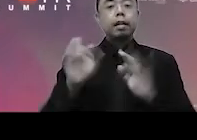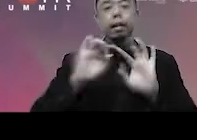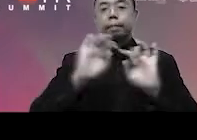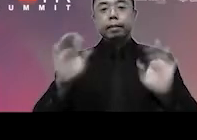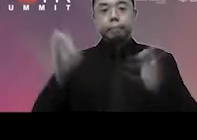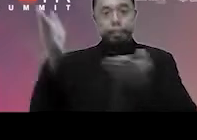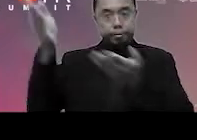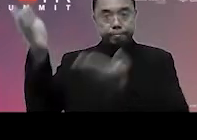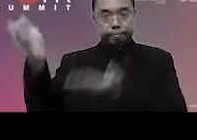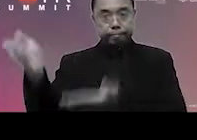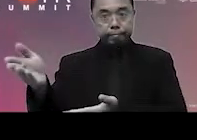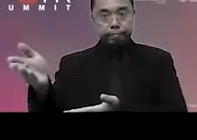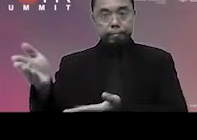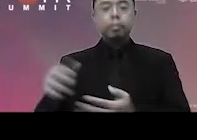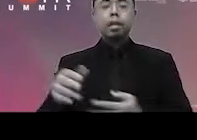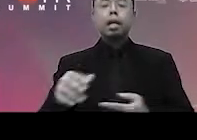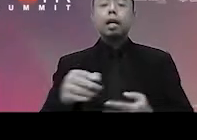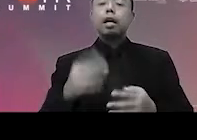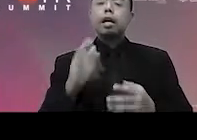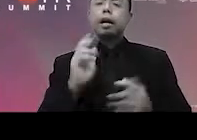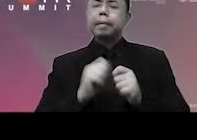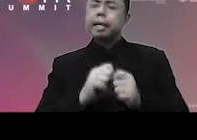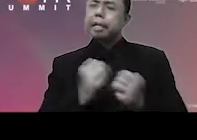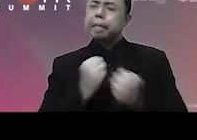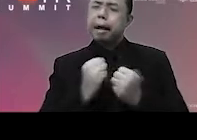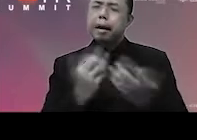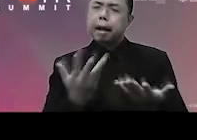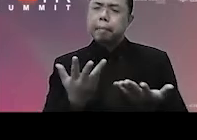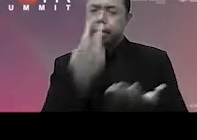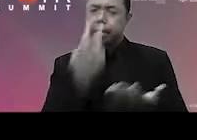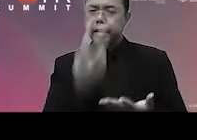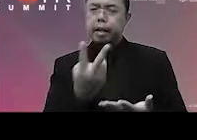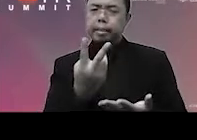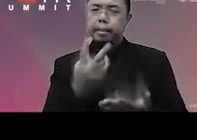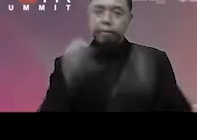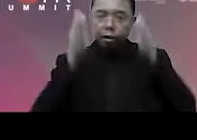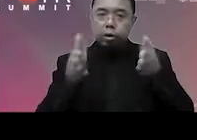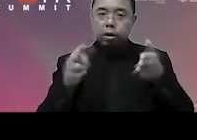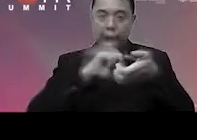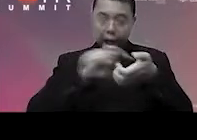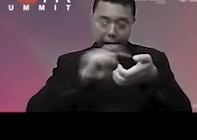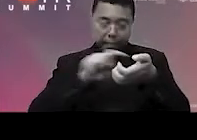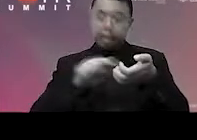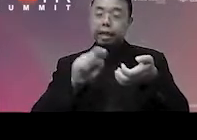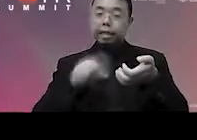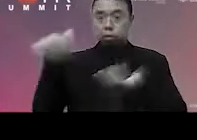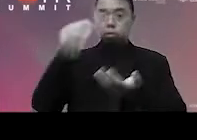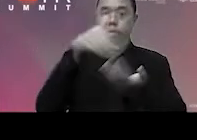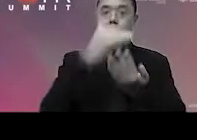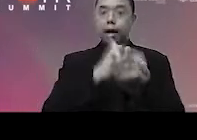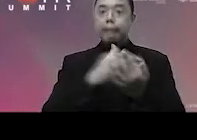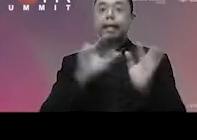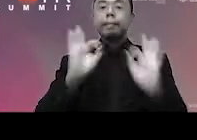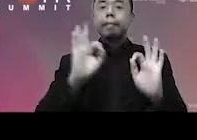interestingly, these different applications collected exactly the same data. Since the application are not